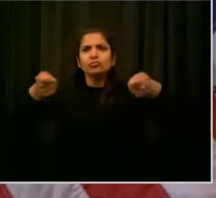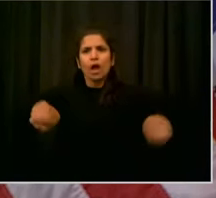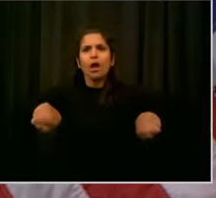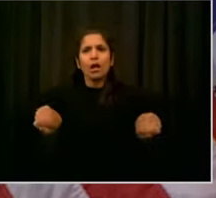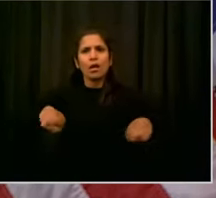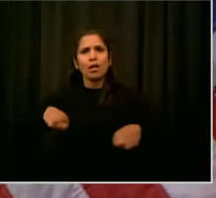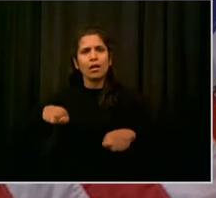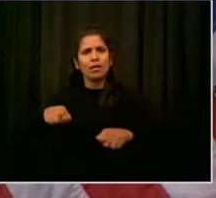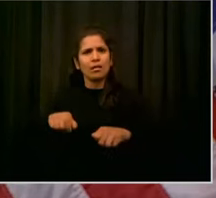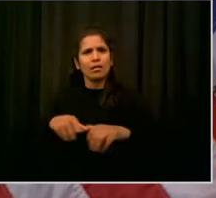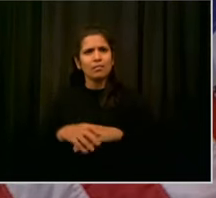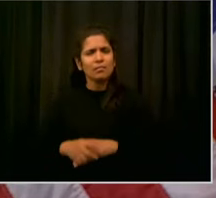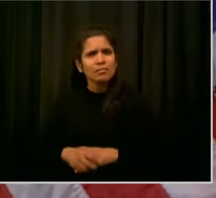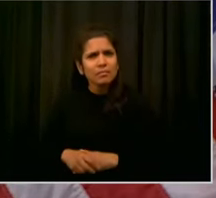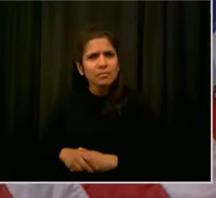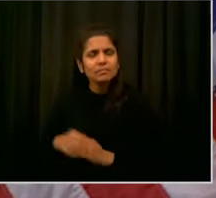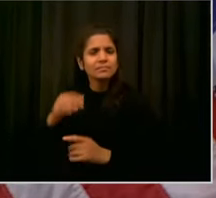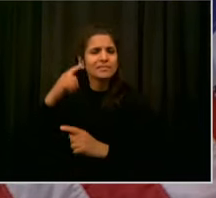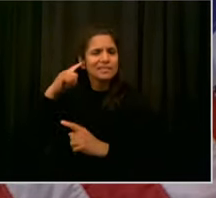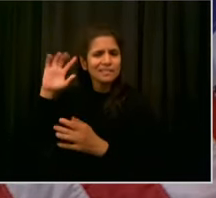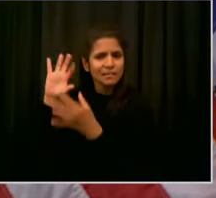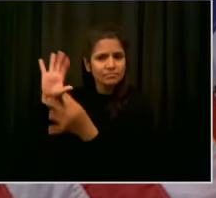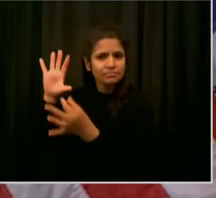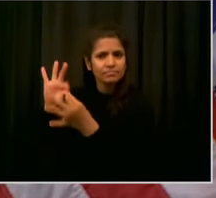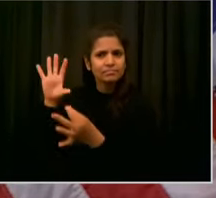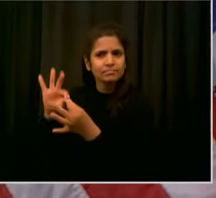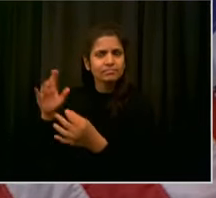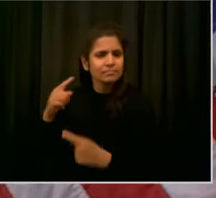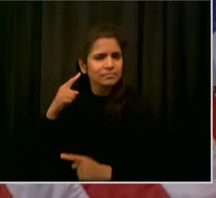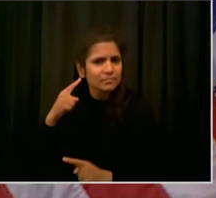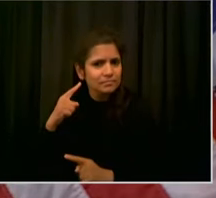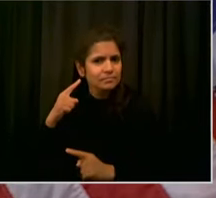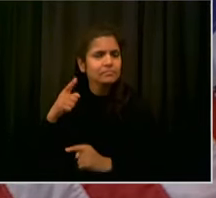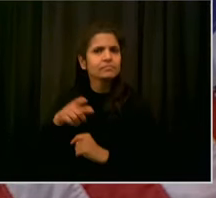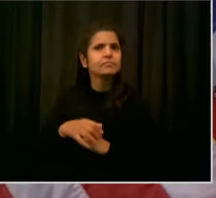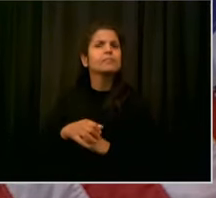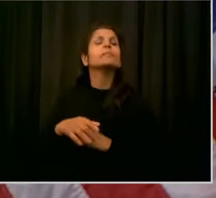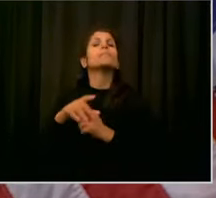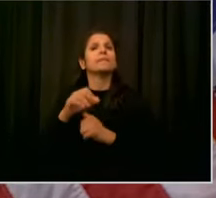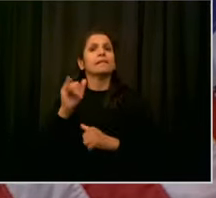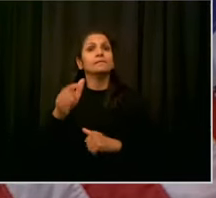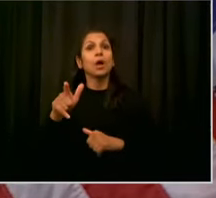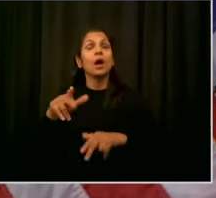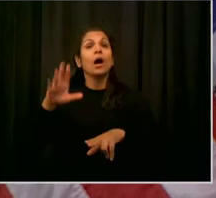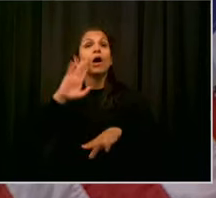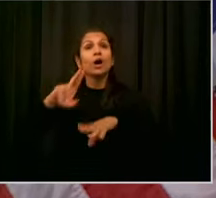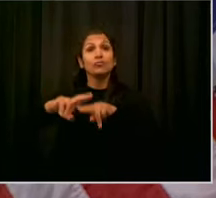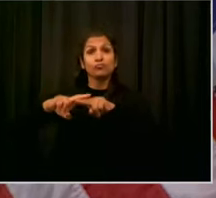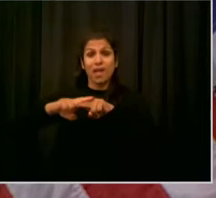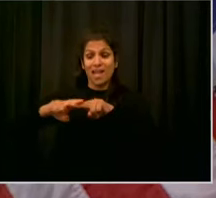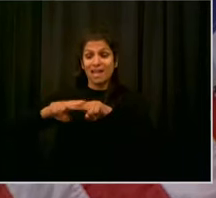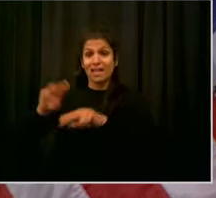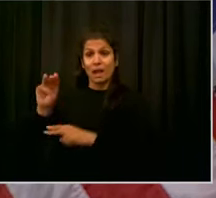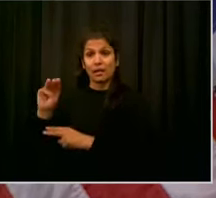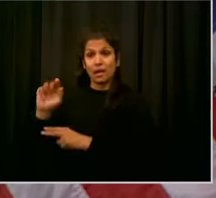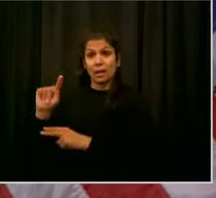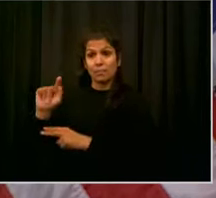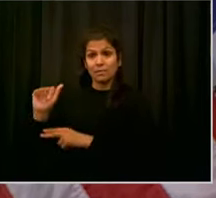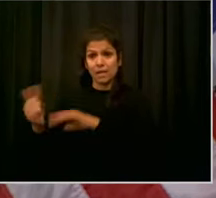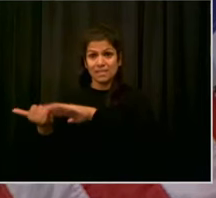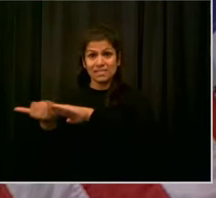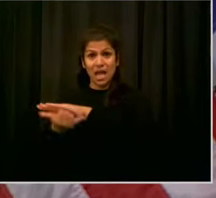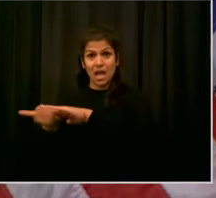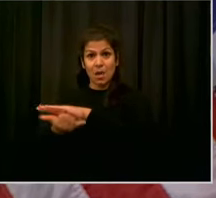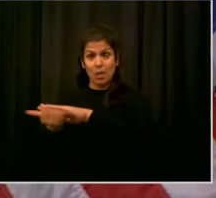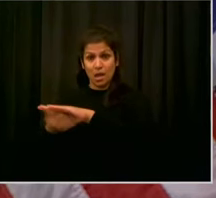Bus ridership has outpaced subway ridership during the pandemic. City leaders have called for 40 miles of bus lanes over the last couple of